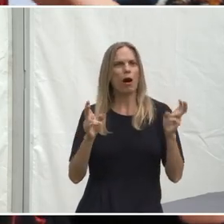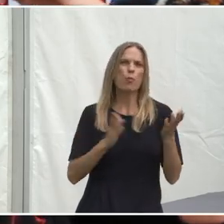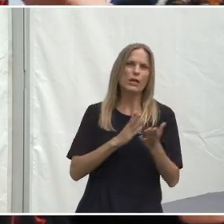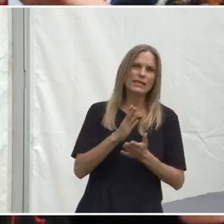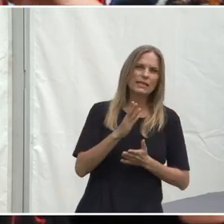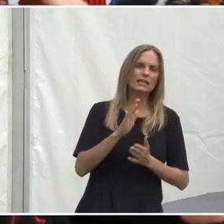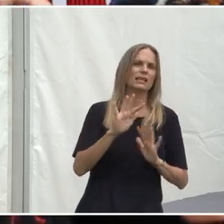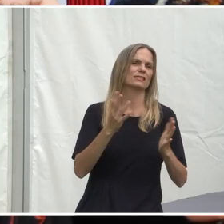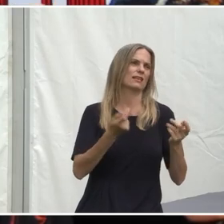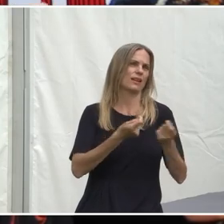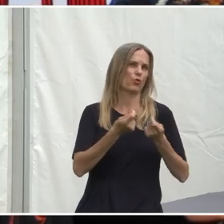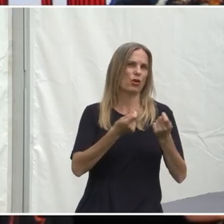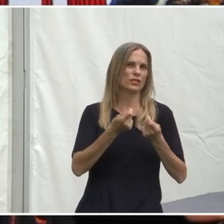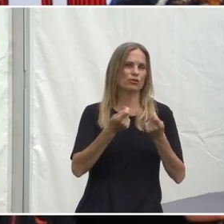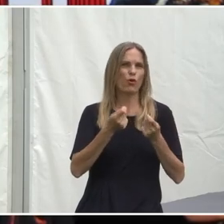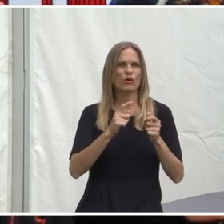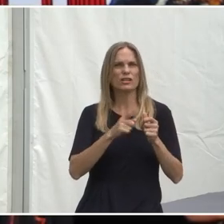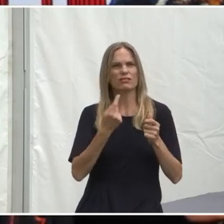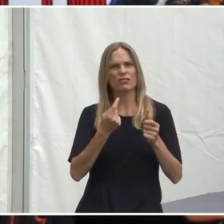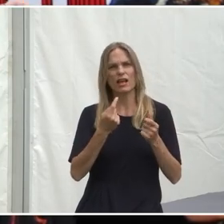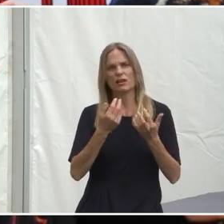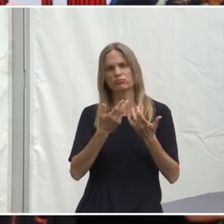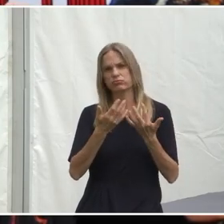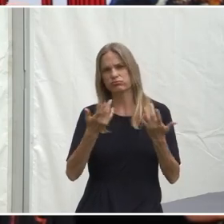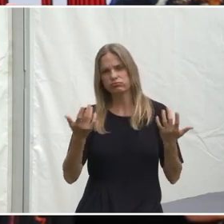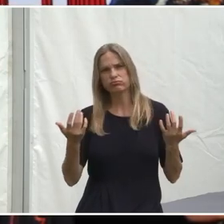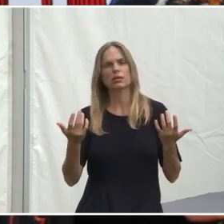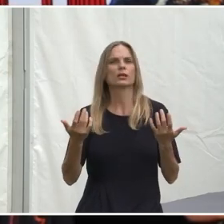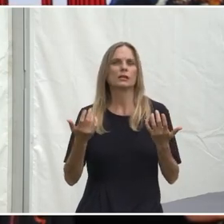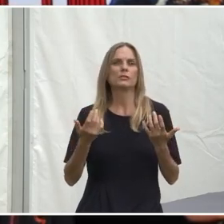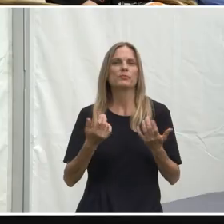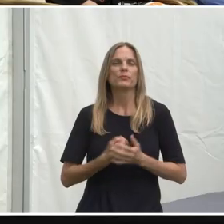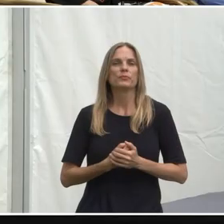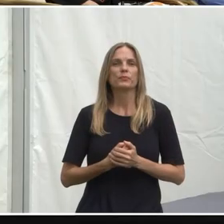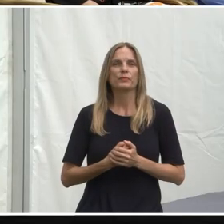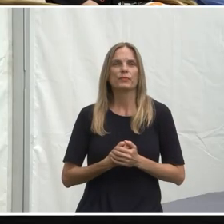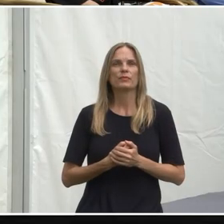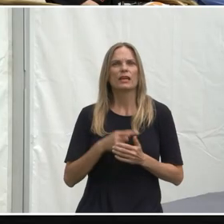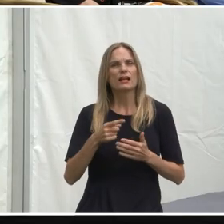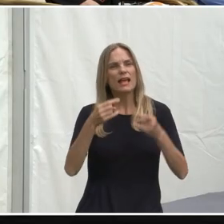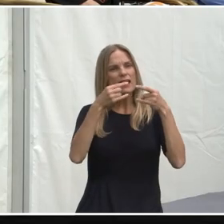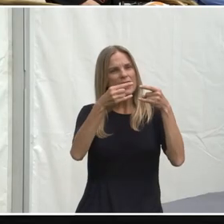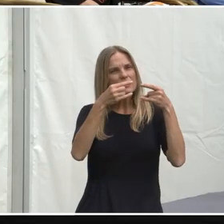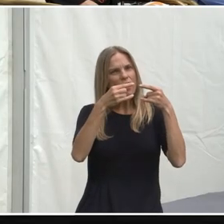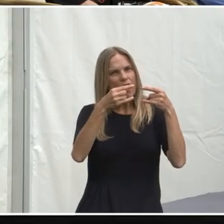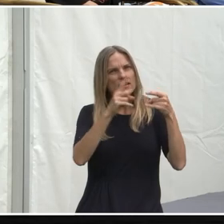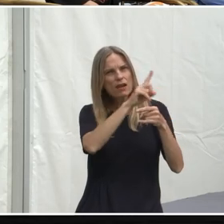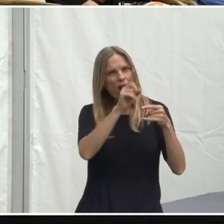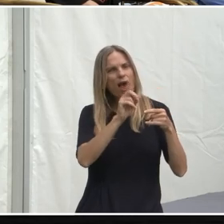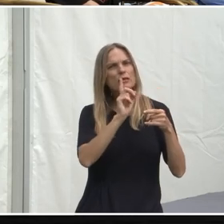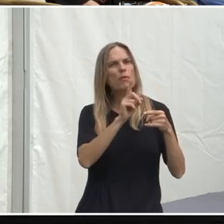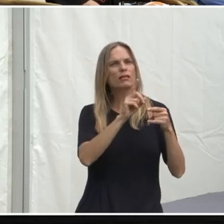around regulating big tech. Parents should be standing up, you know, screen time should be defined,